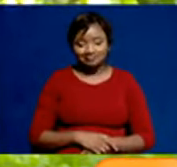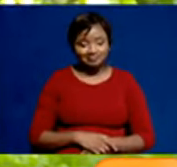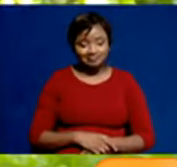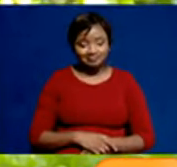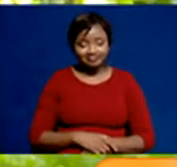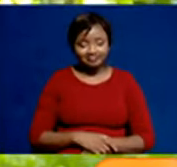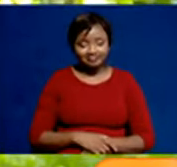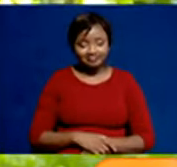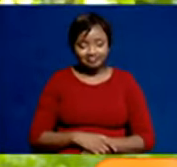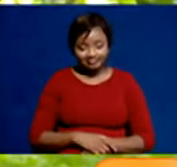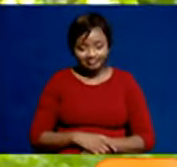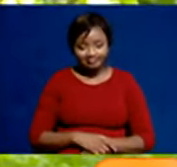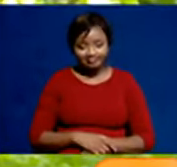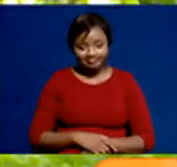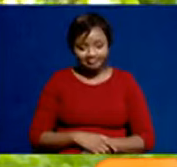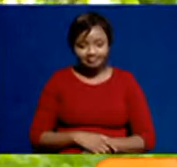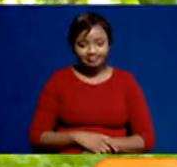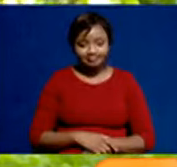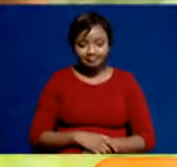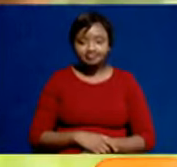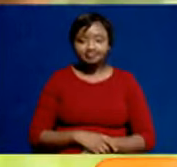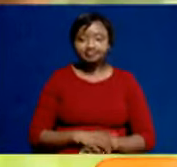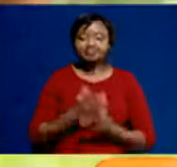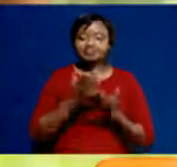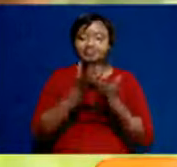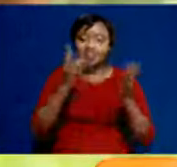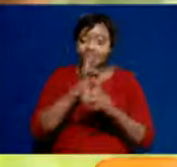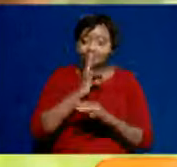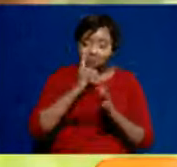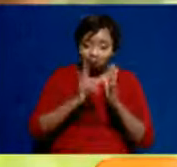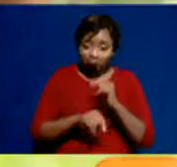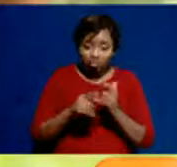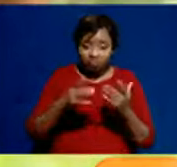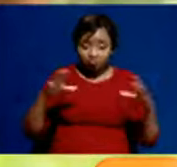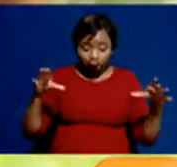been drastically reduced. Like